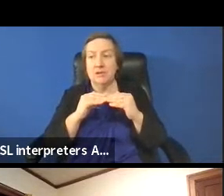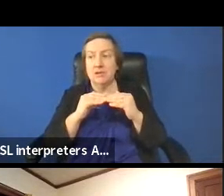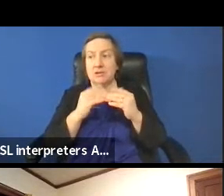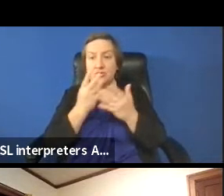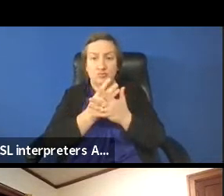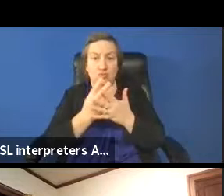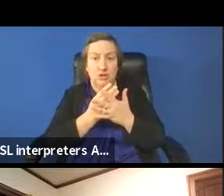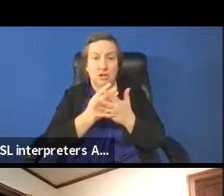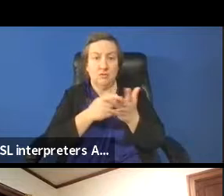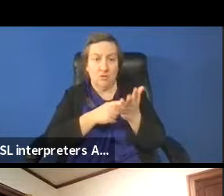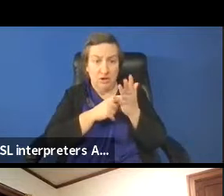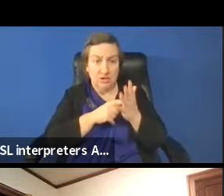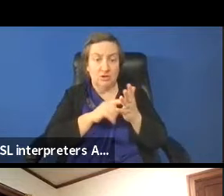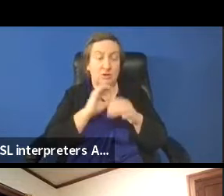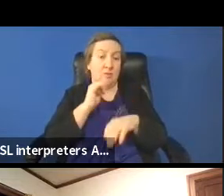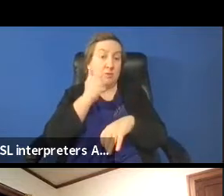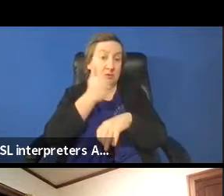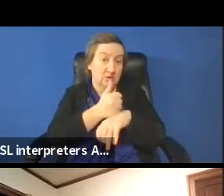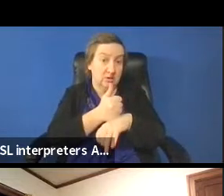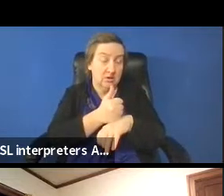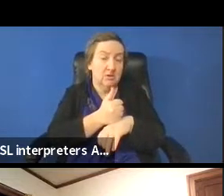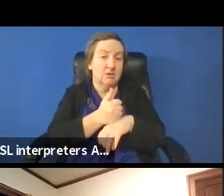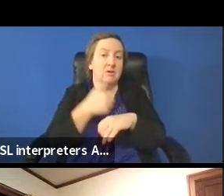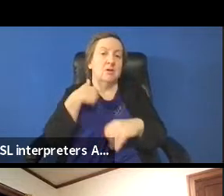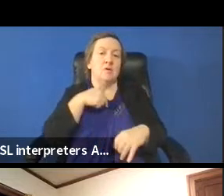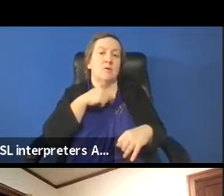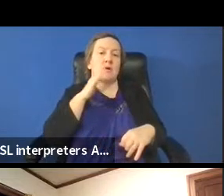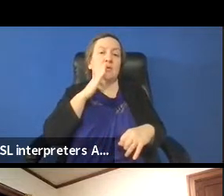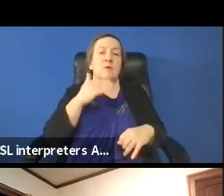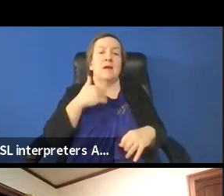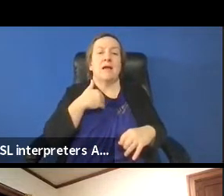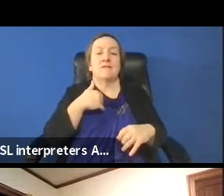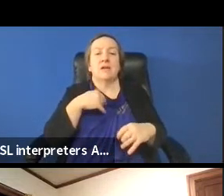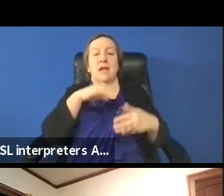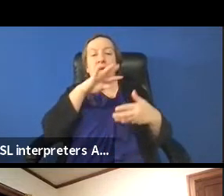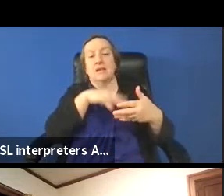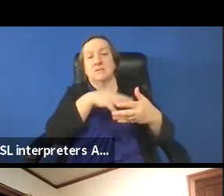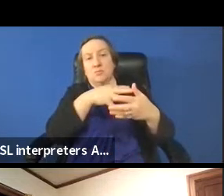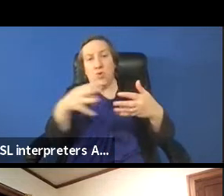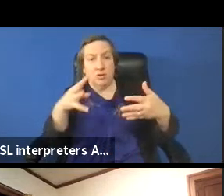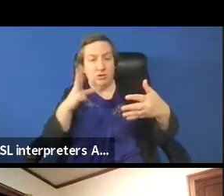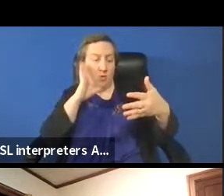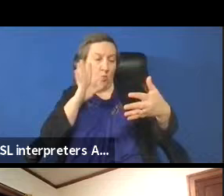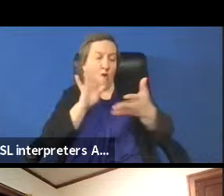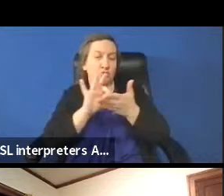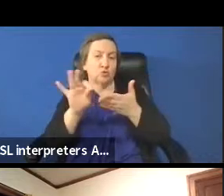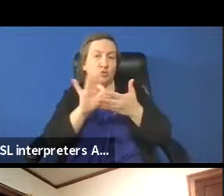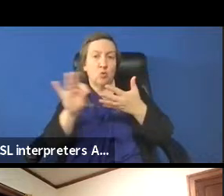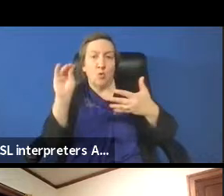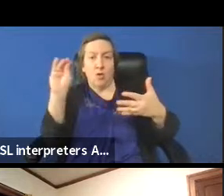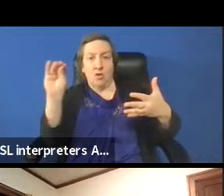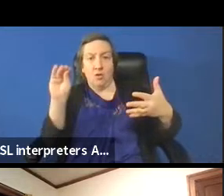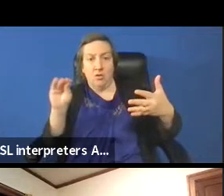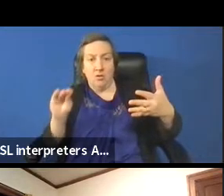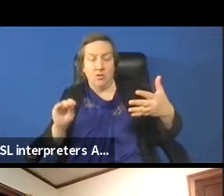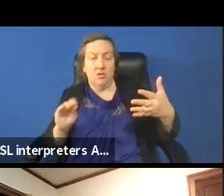screening criteria that was created, we will have a spreadsheet that will score and say,